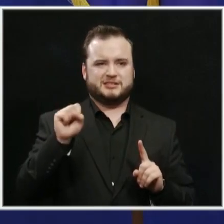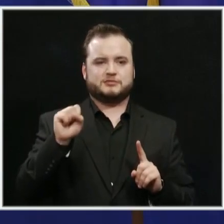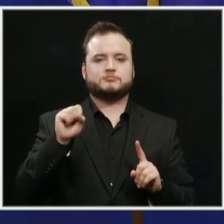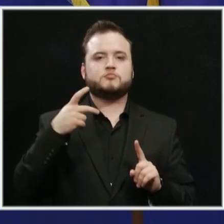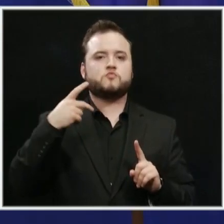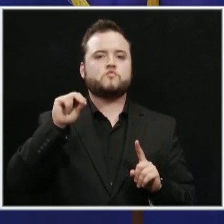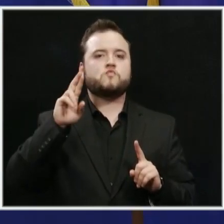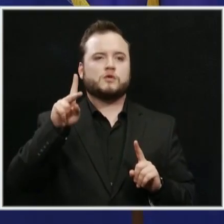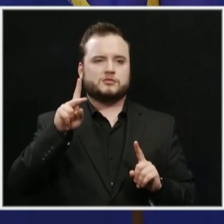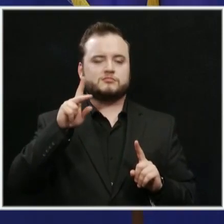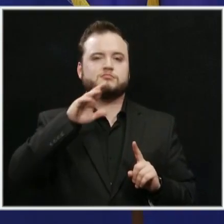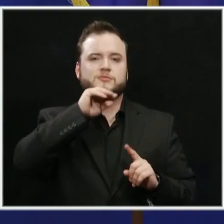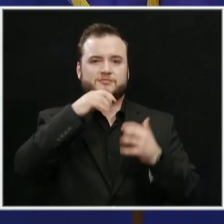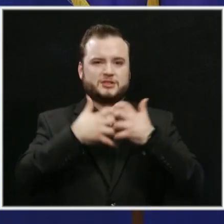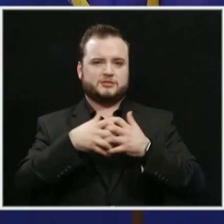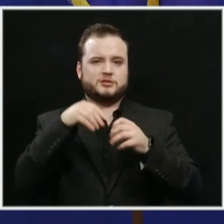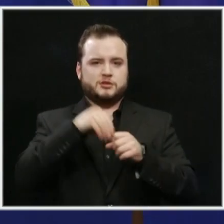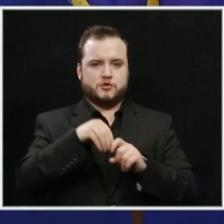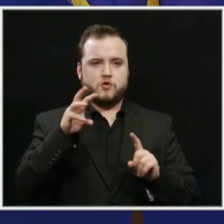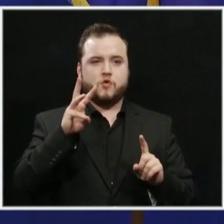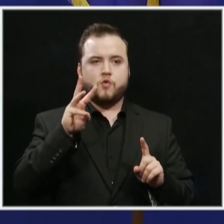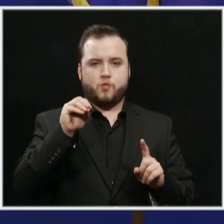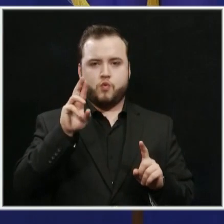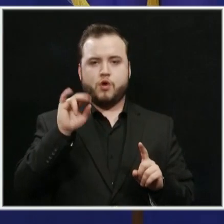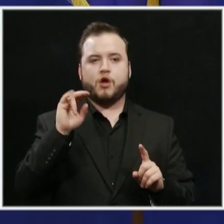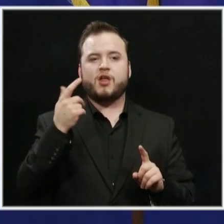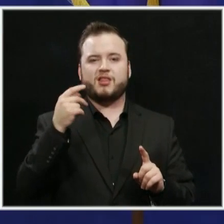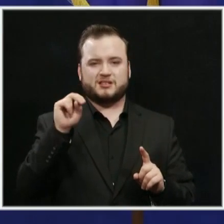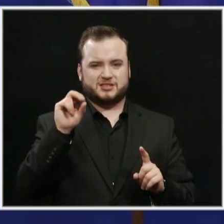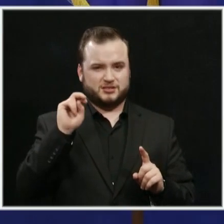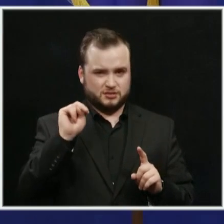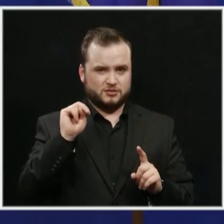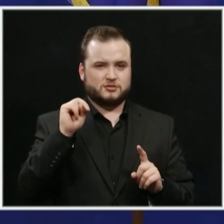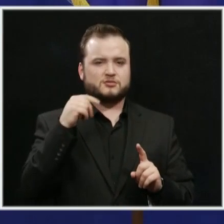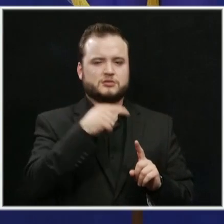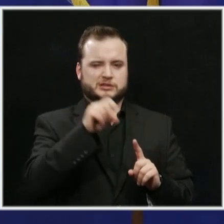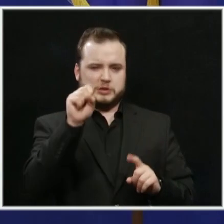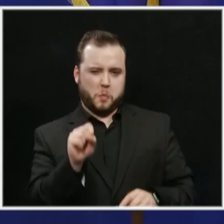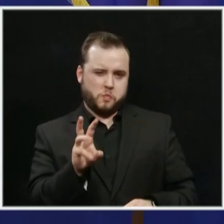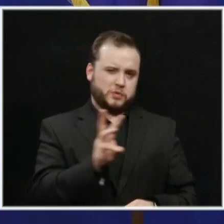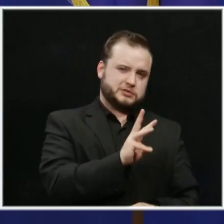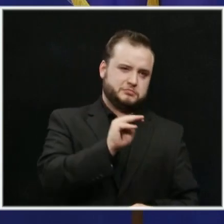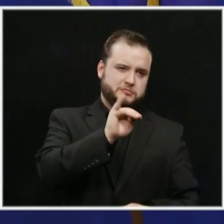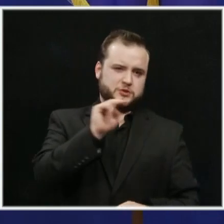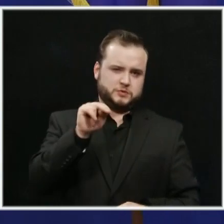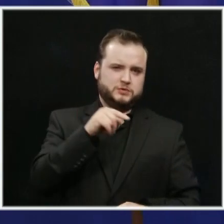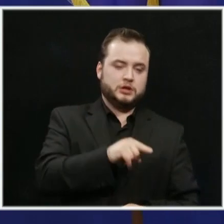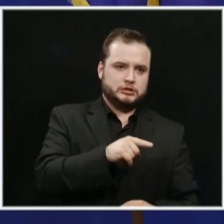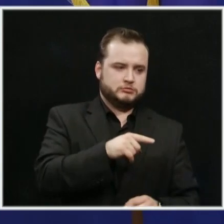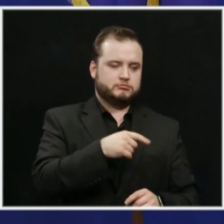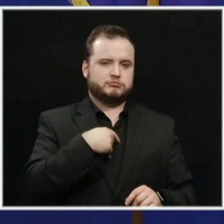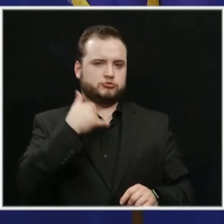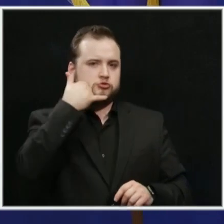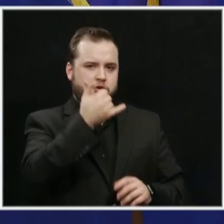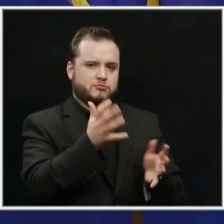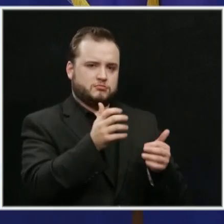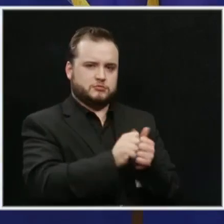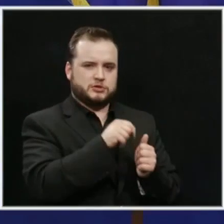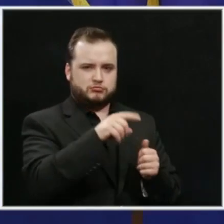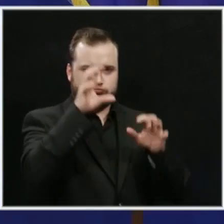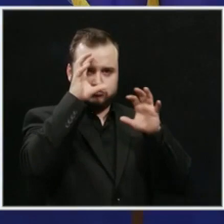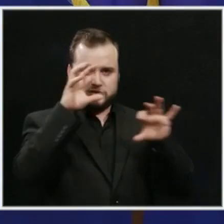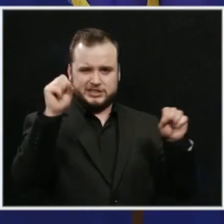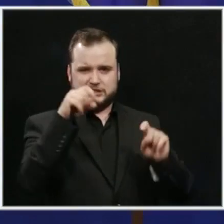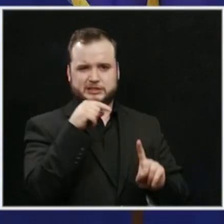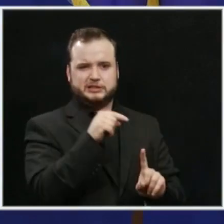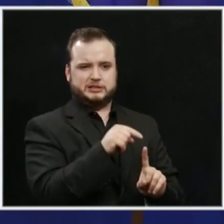with the CEO of JBS, the plant manager, the president, as well as the representatives for the